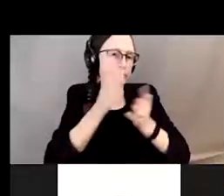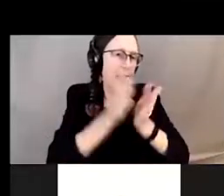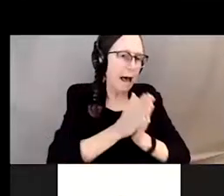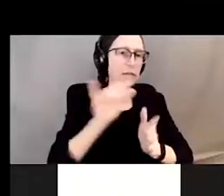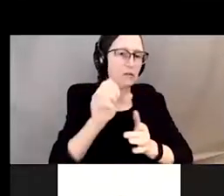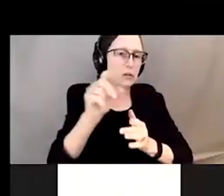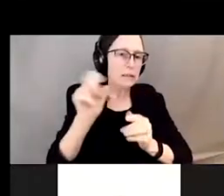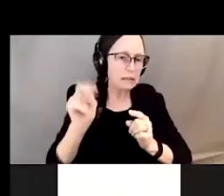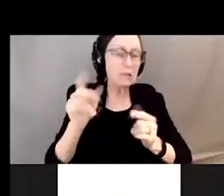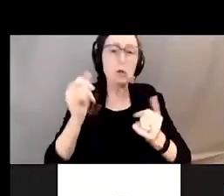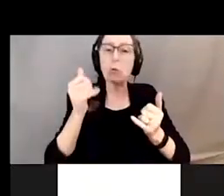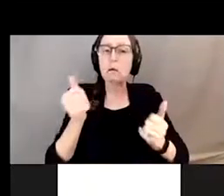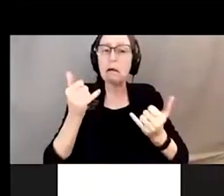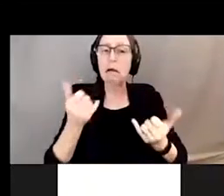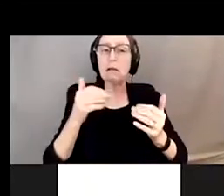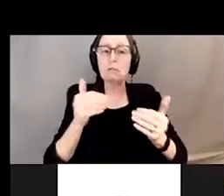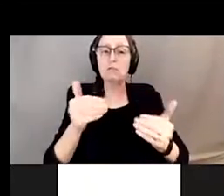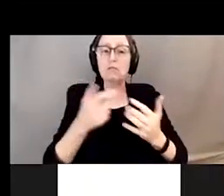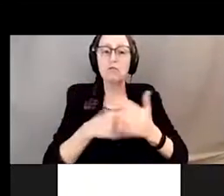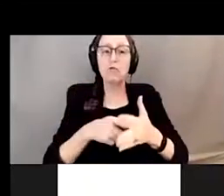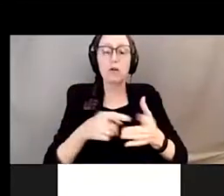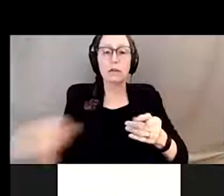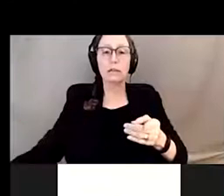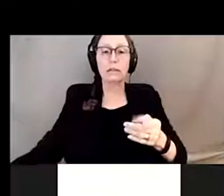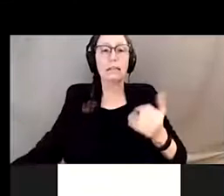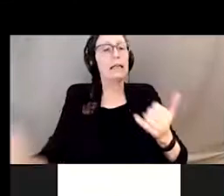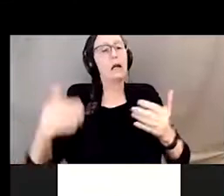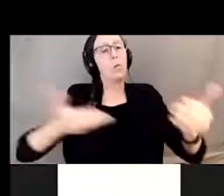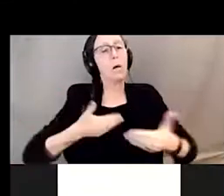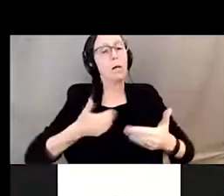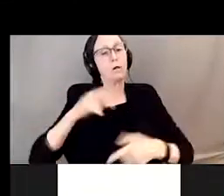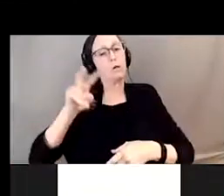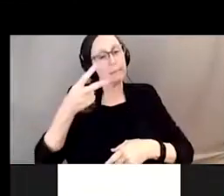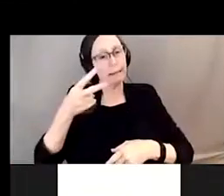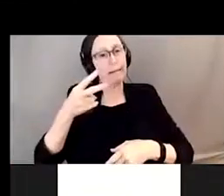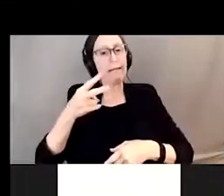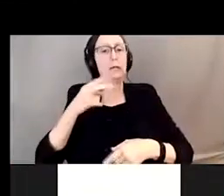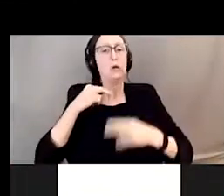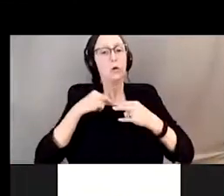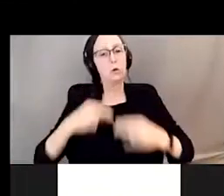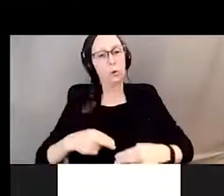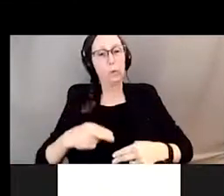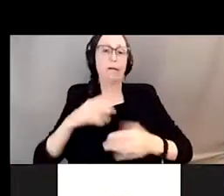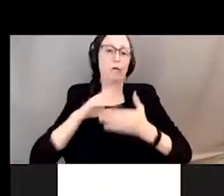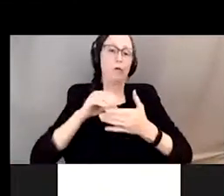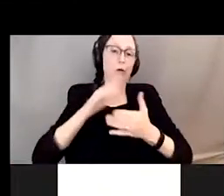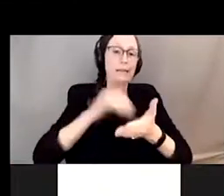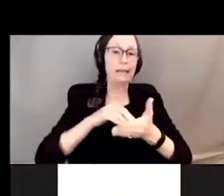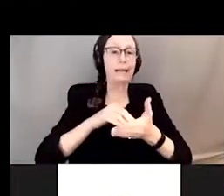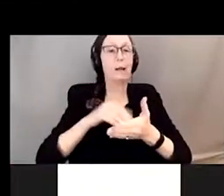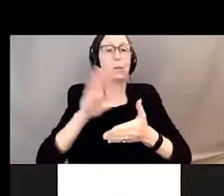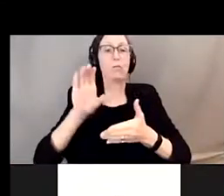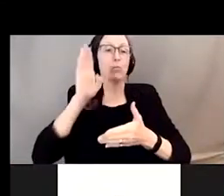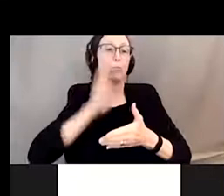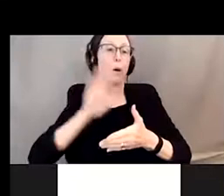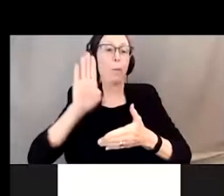Okay, let's make a start. So, welcome to the second Humanities Learning Centre brown bag of this academic year.